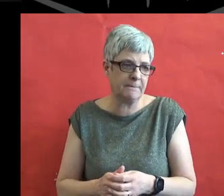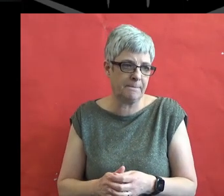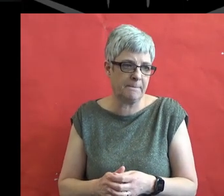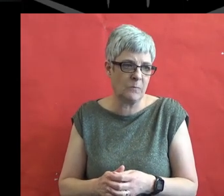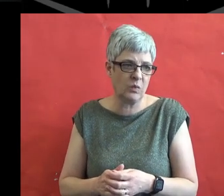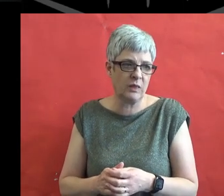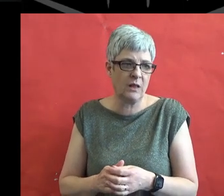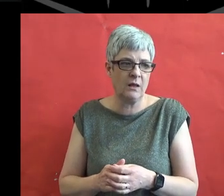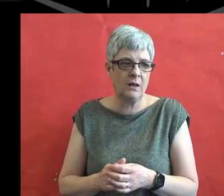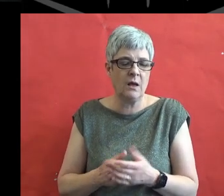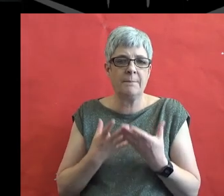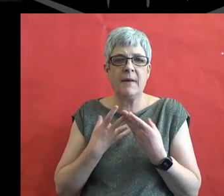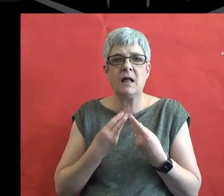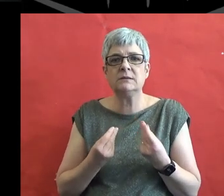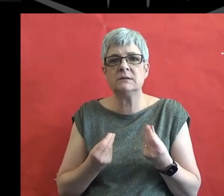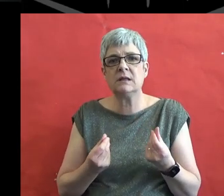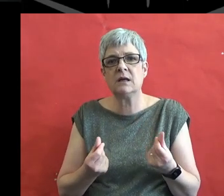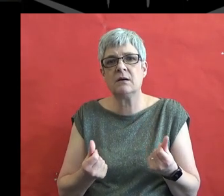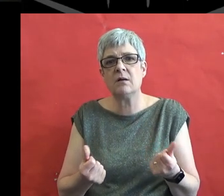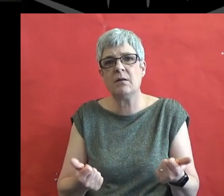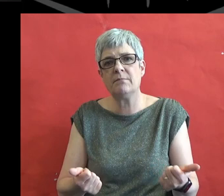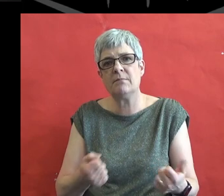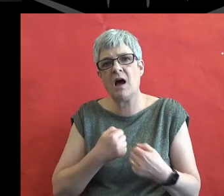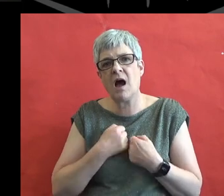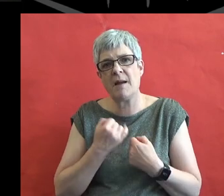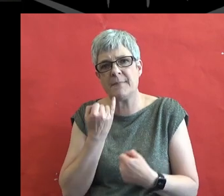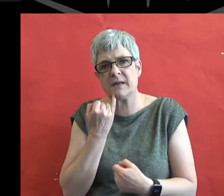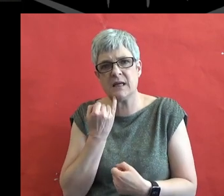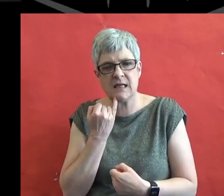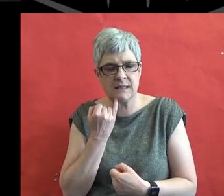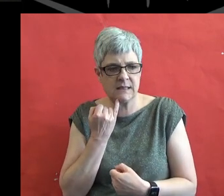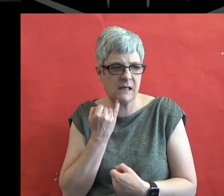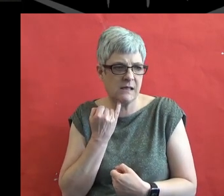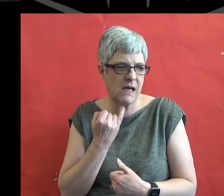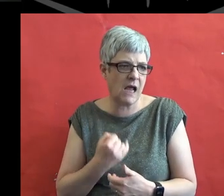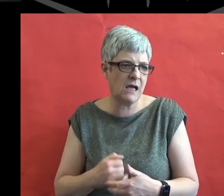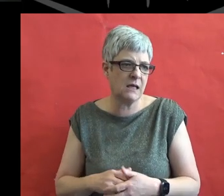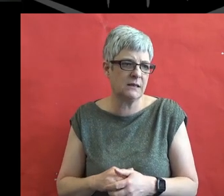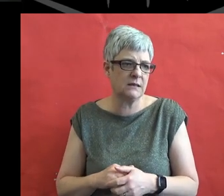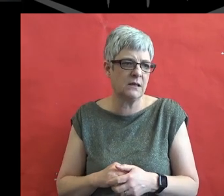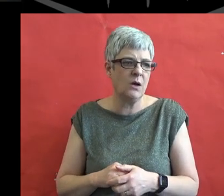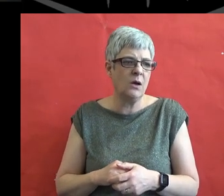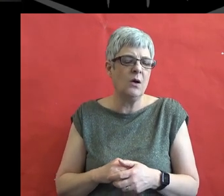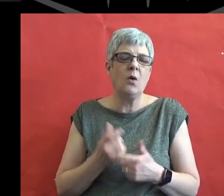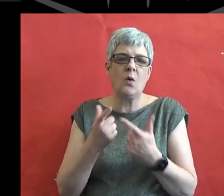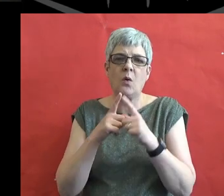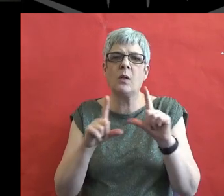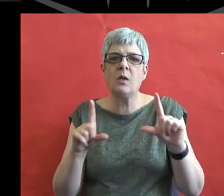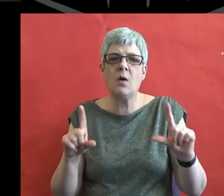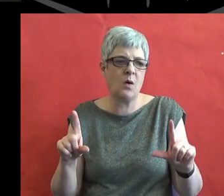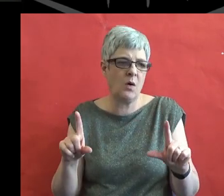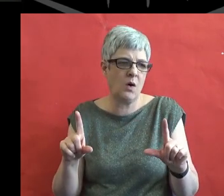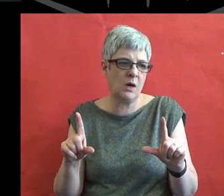tenderness, melting all my bitterness. O